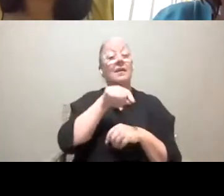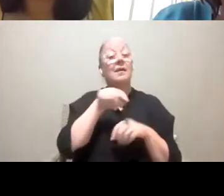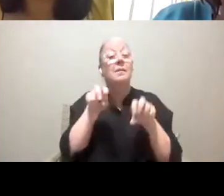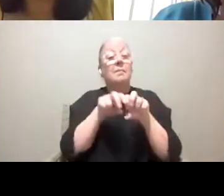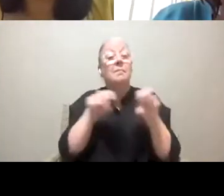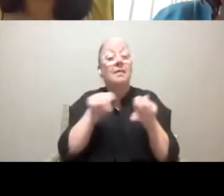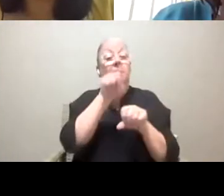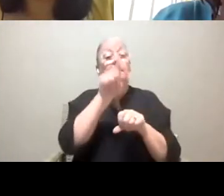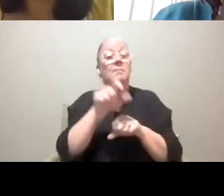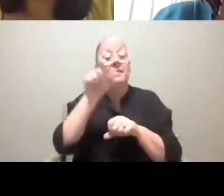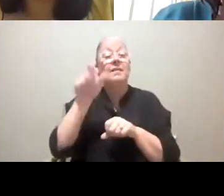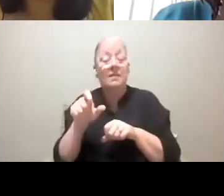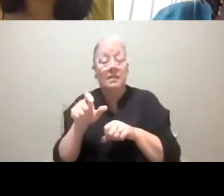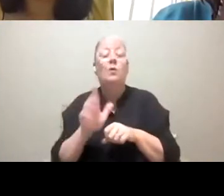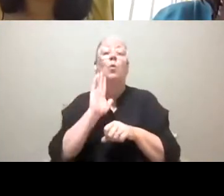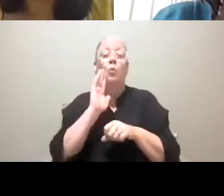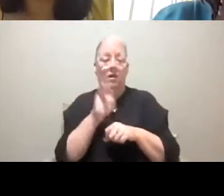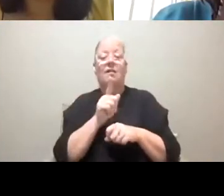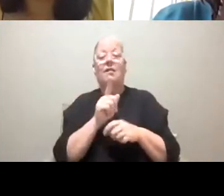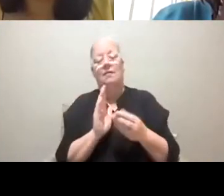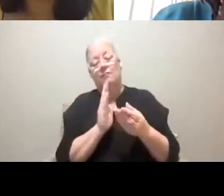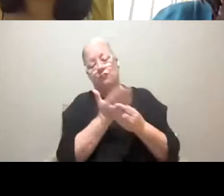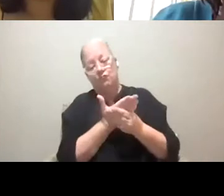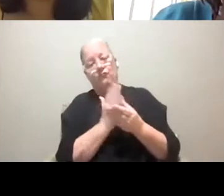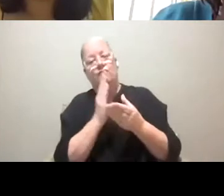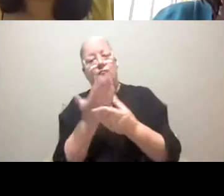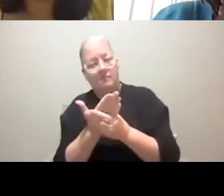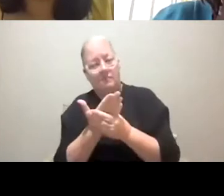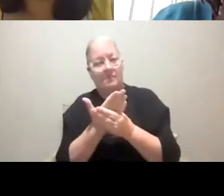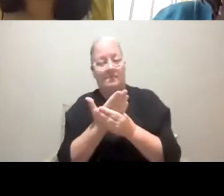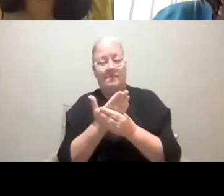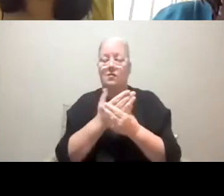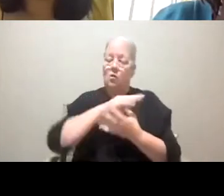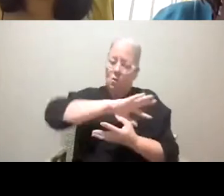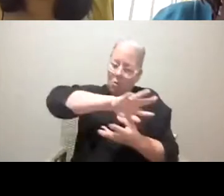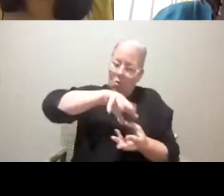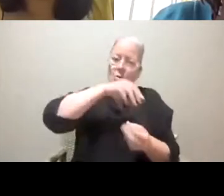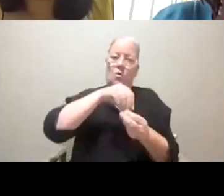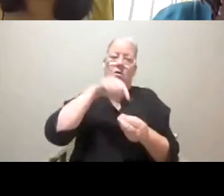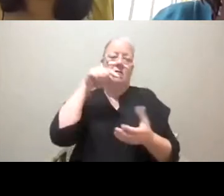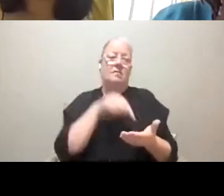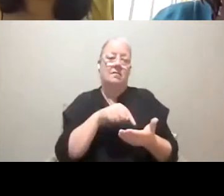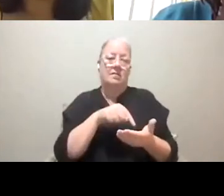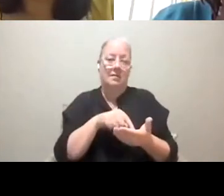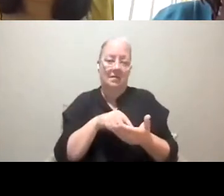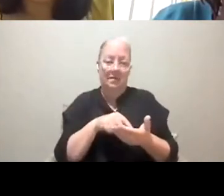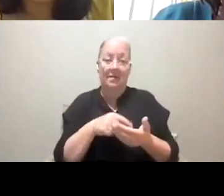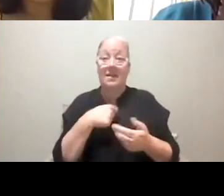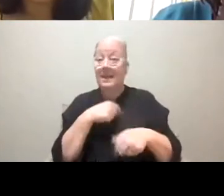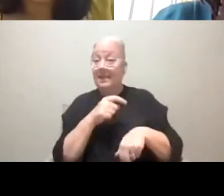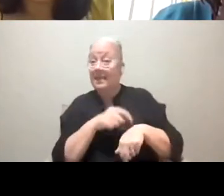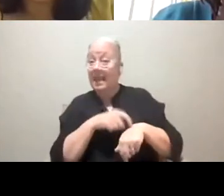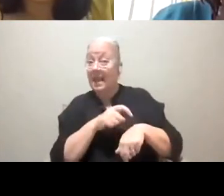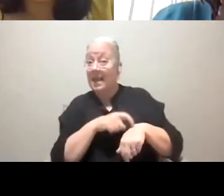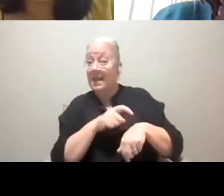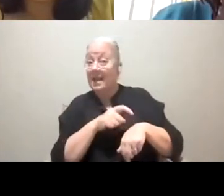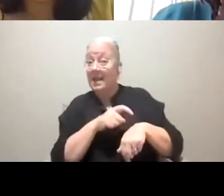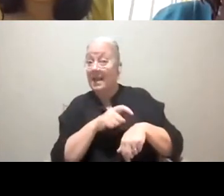be in your package. We're really racing now against